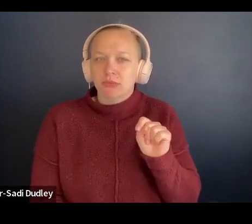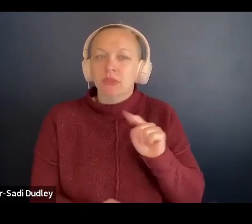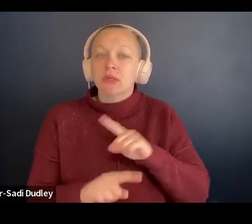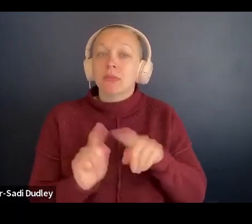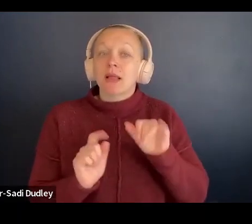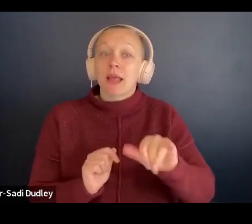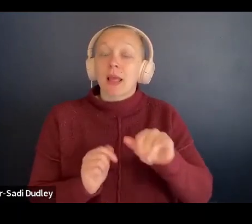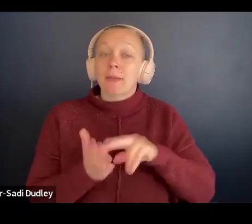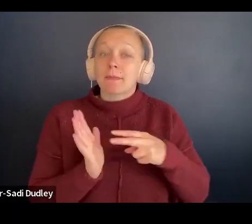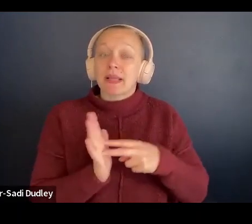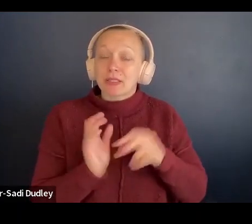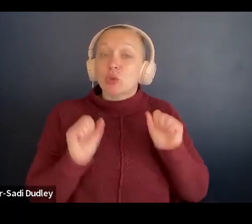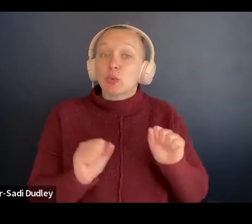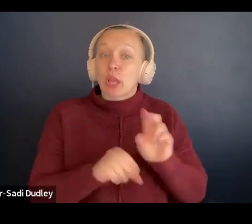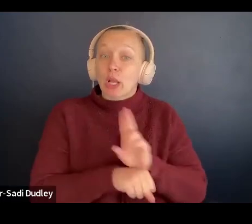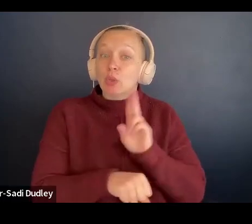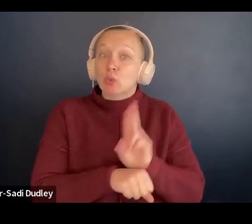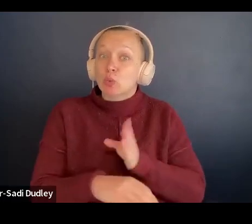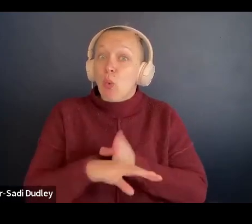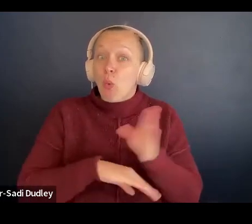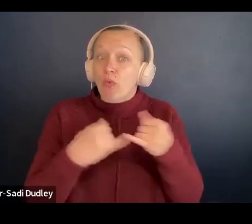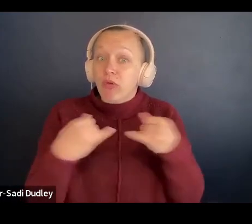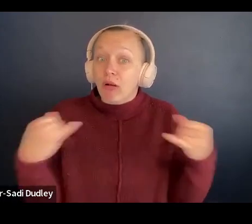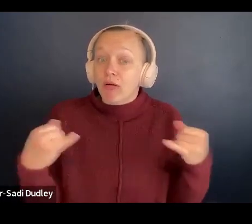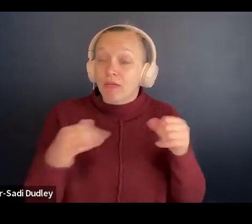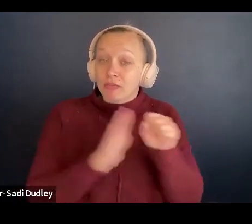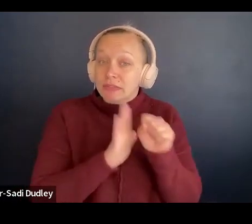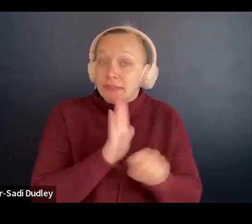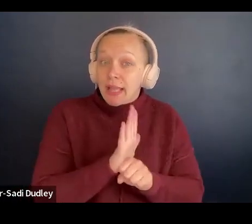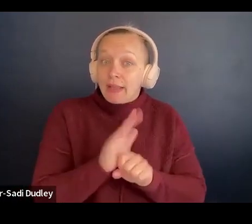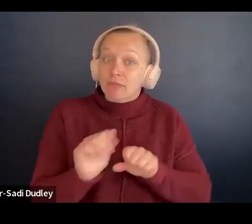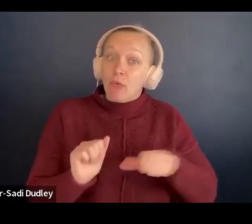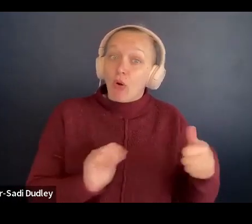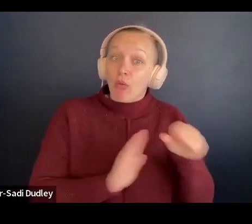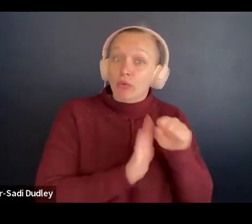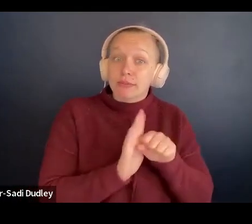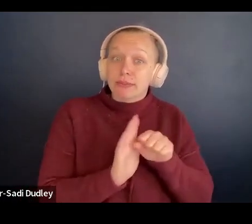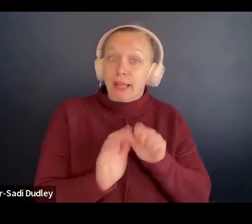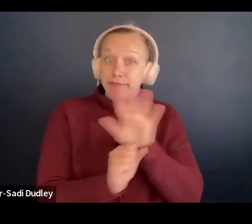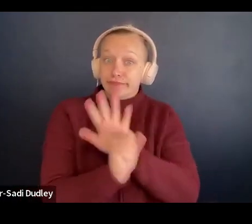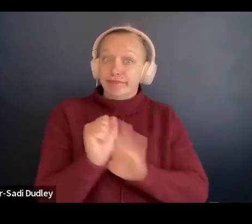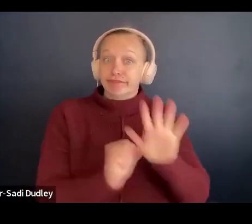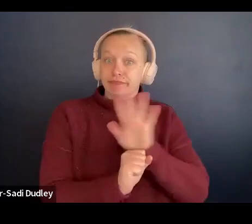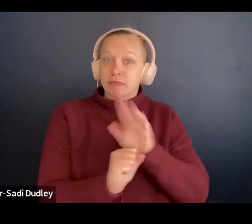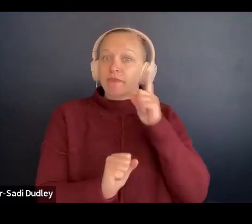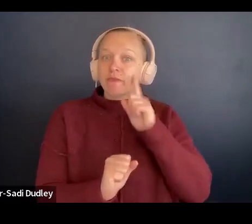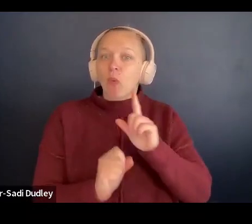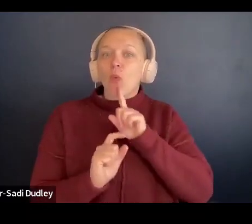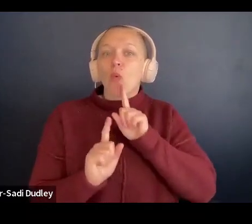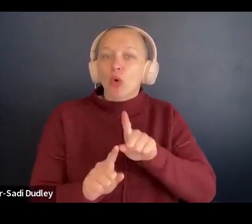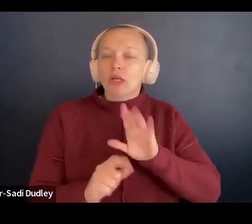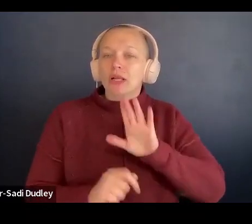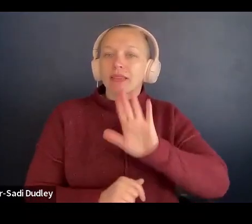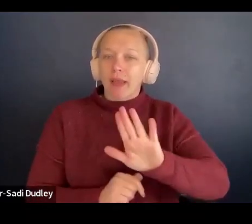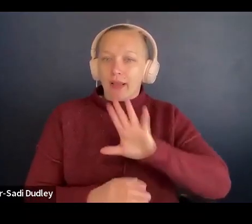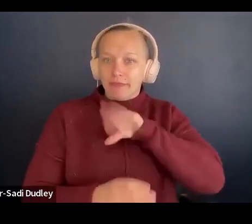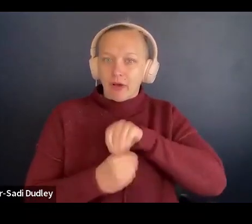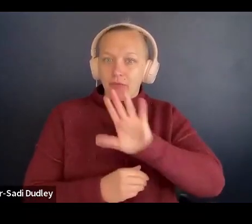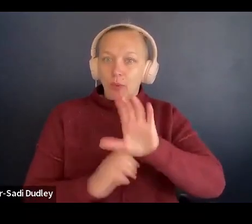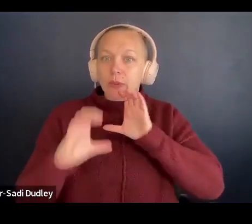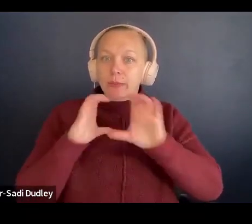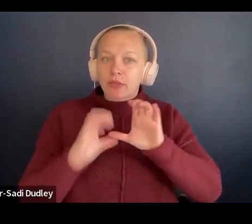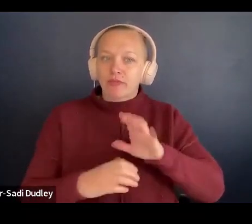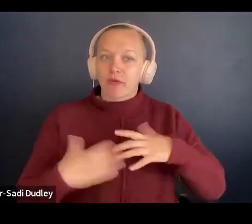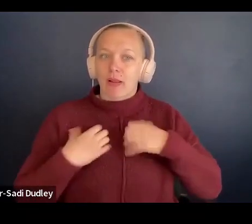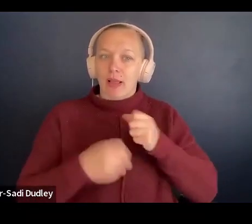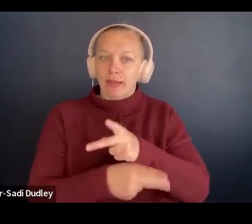and providers a patient's wishes for end-of-life intervention, including emergency